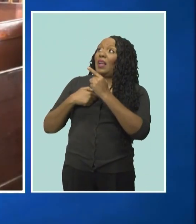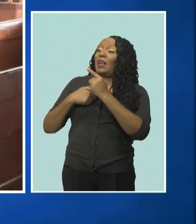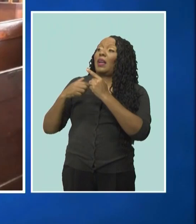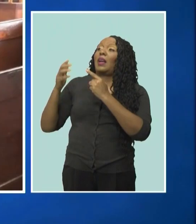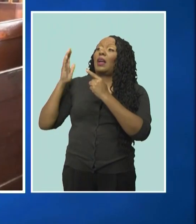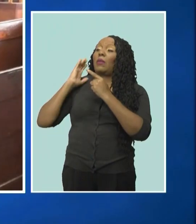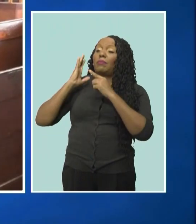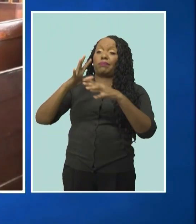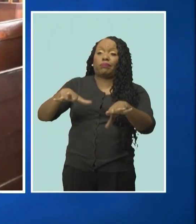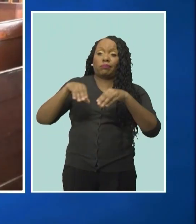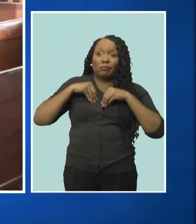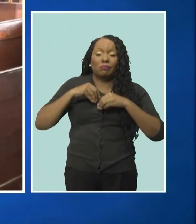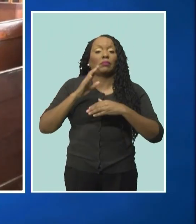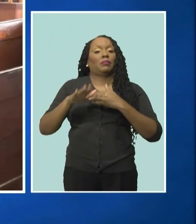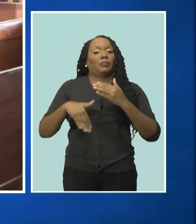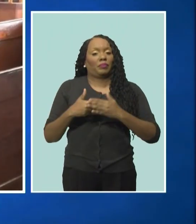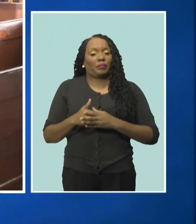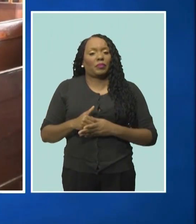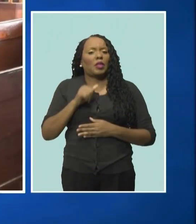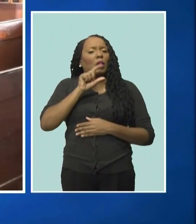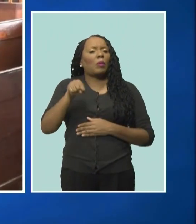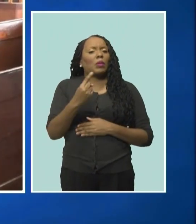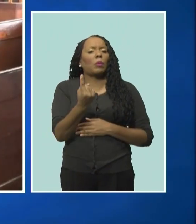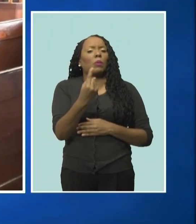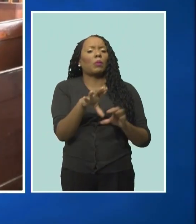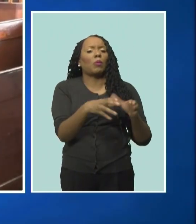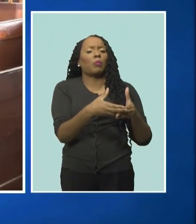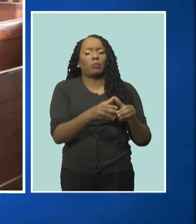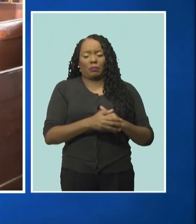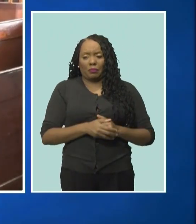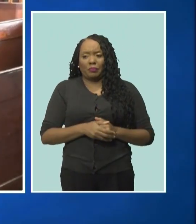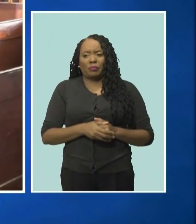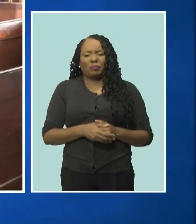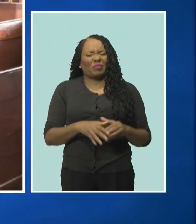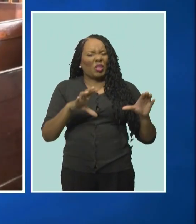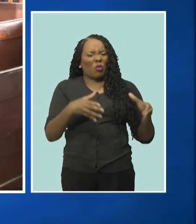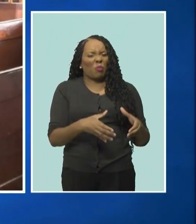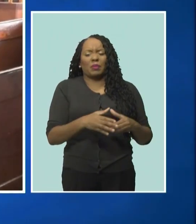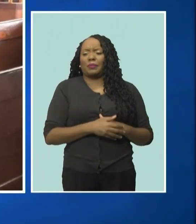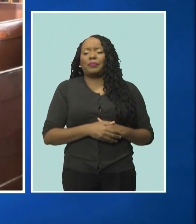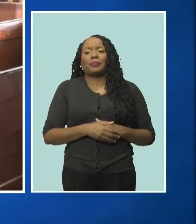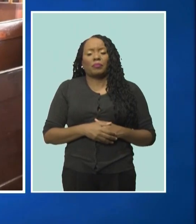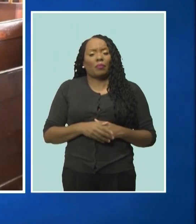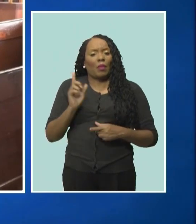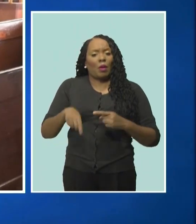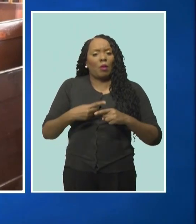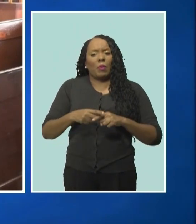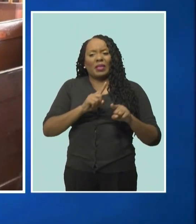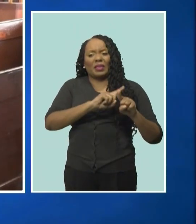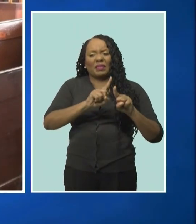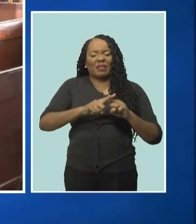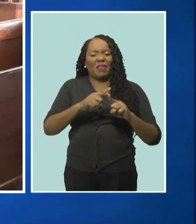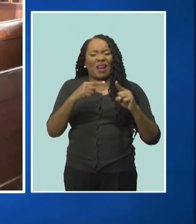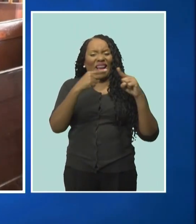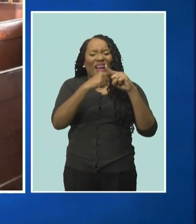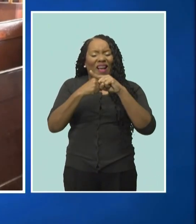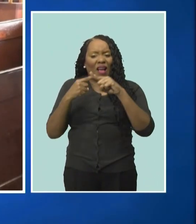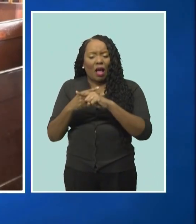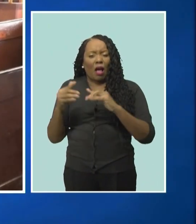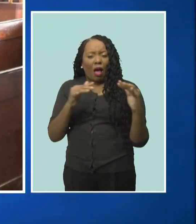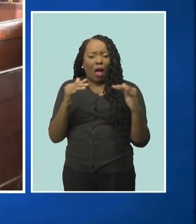So the church must be bothered. The church must be bothered when atrocities are taking place in our midst.